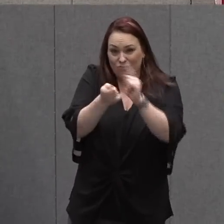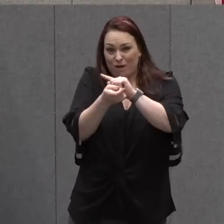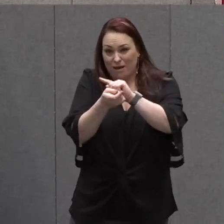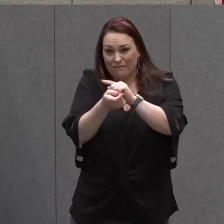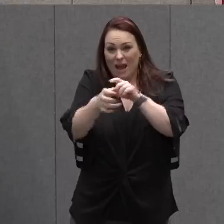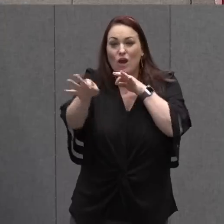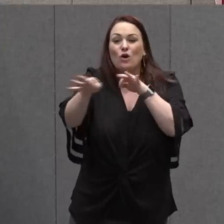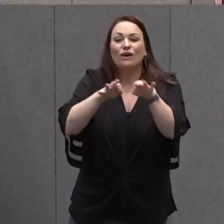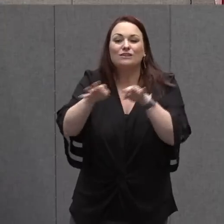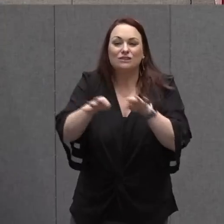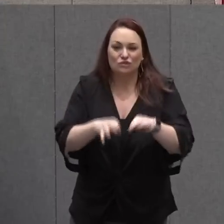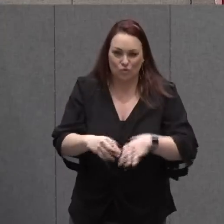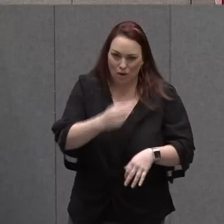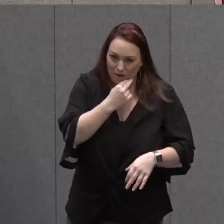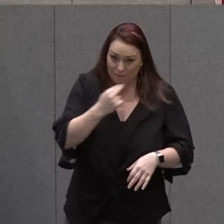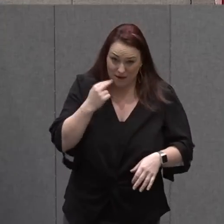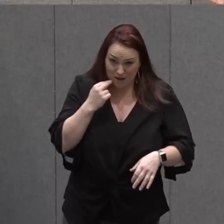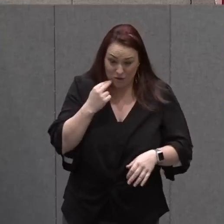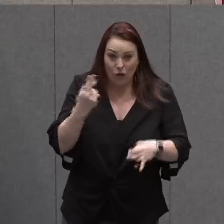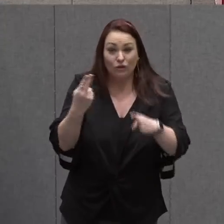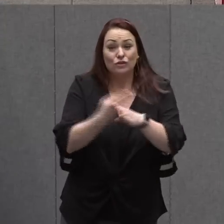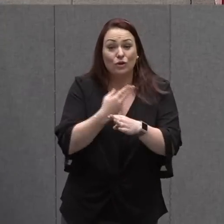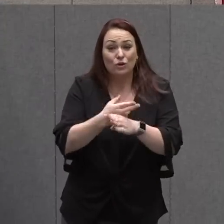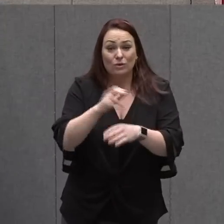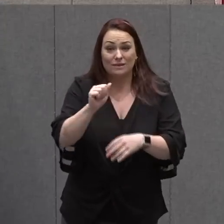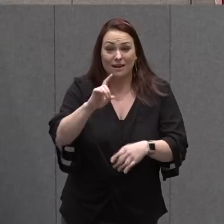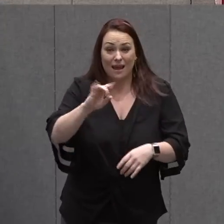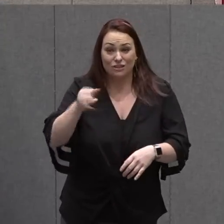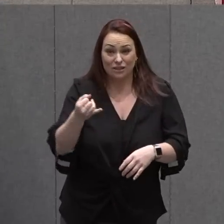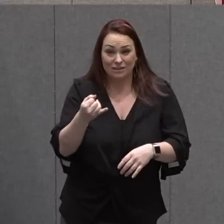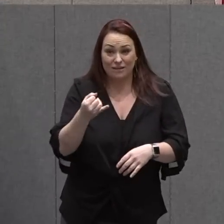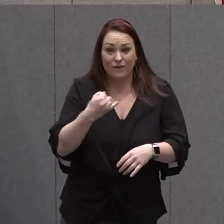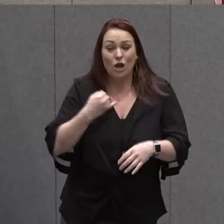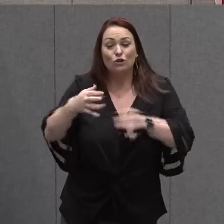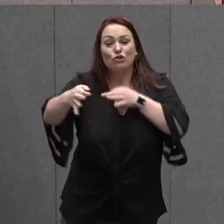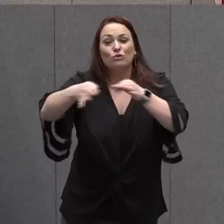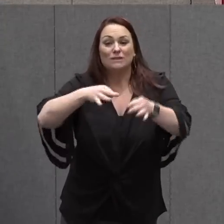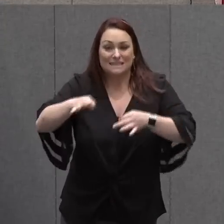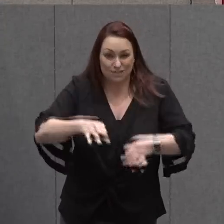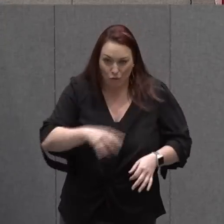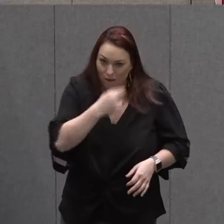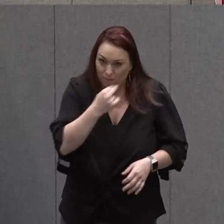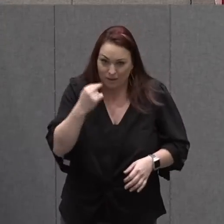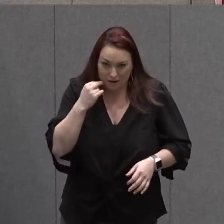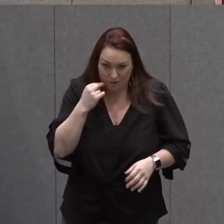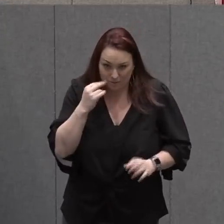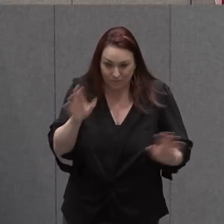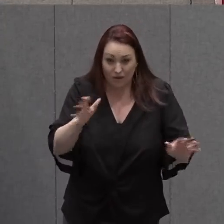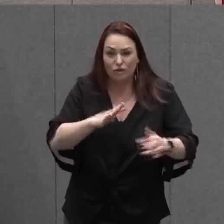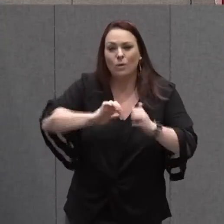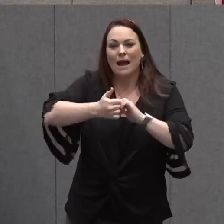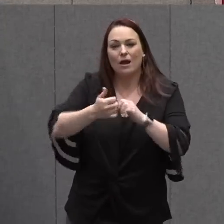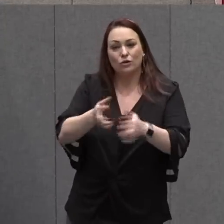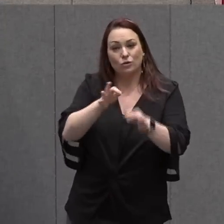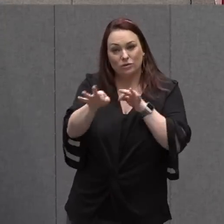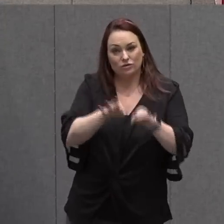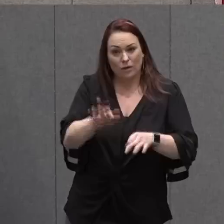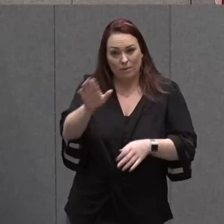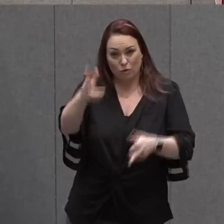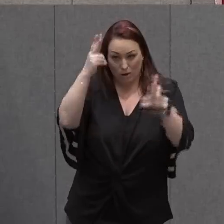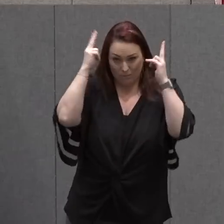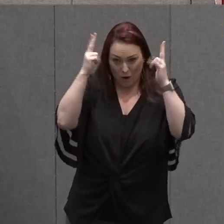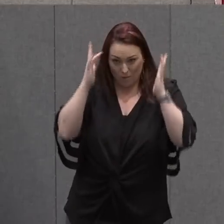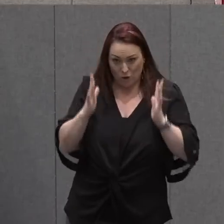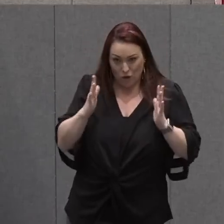noun. We use an adjective to describe the noun. So how would you describe your barber? Okay, so my barber, who is the noun,